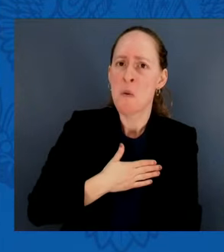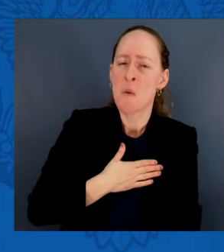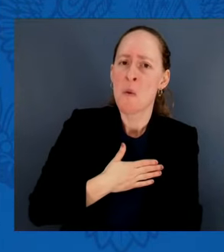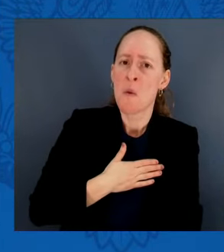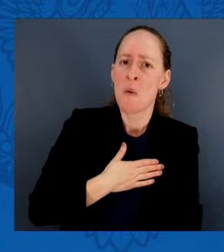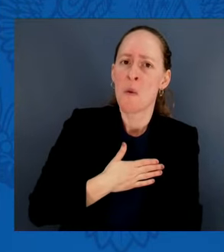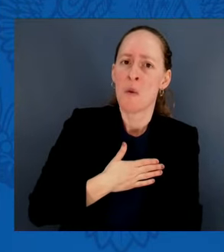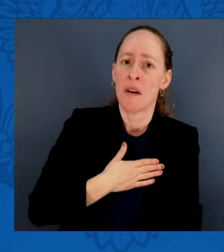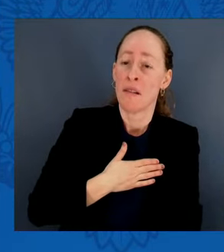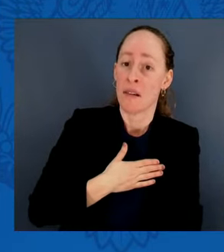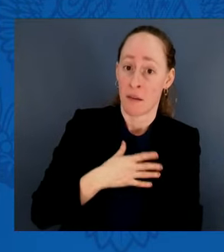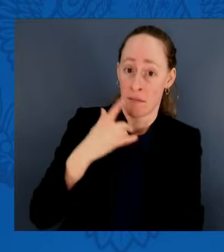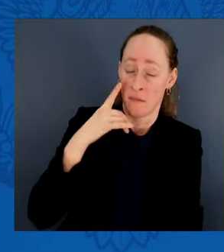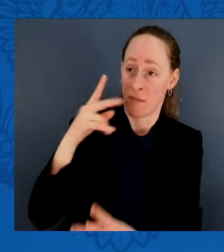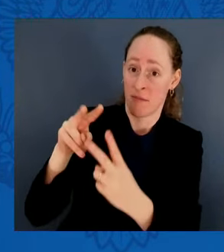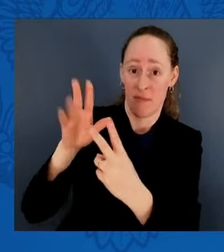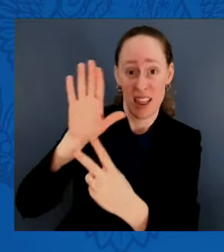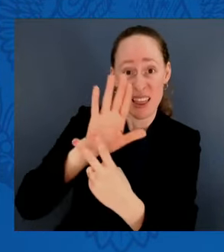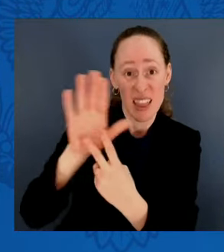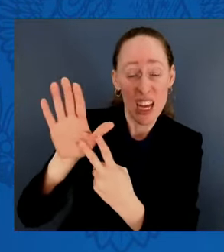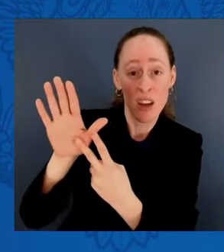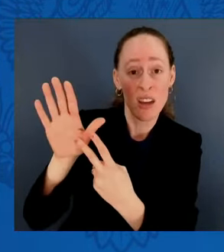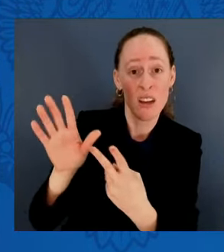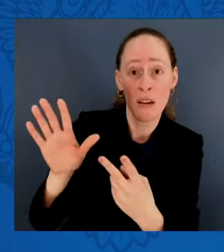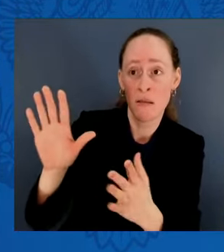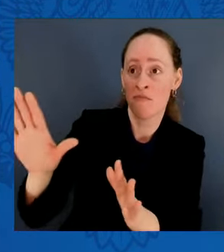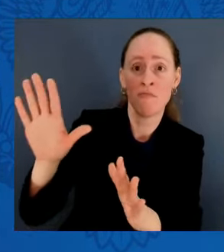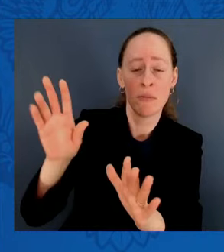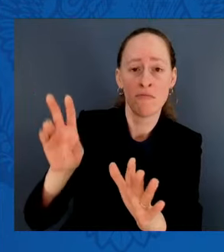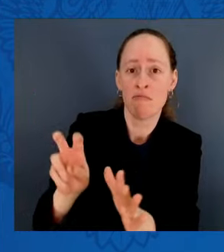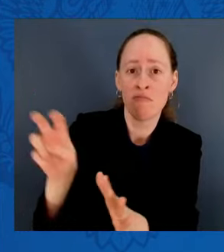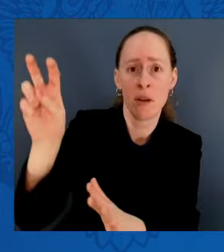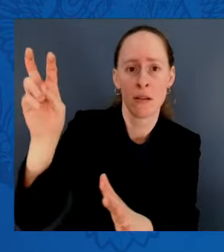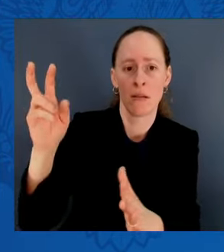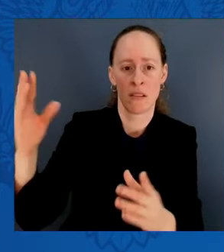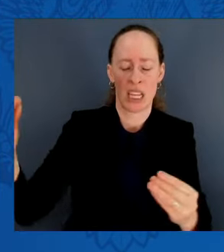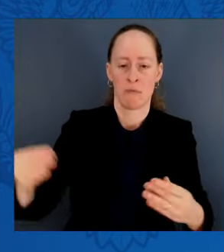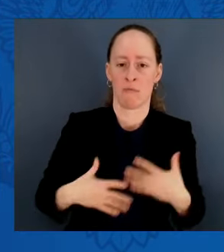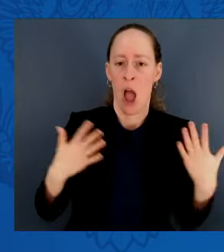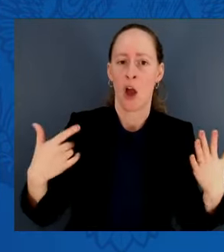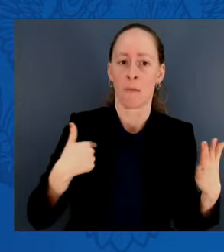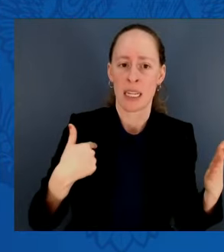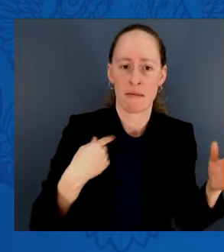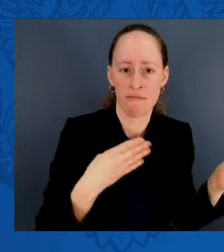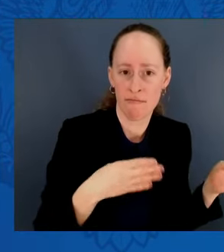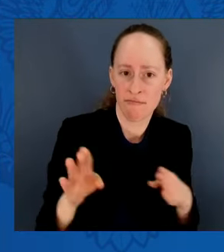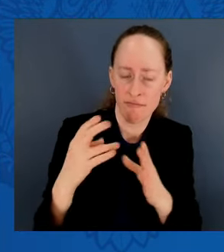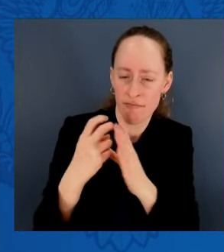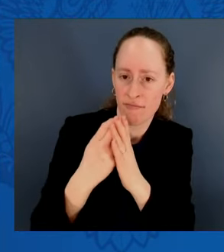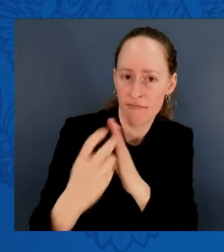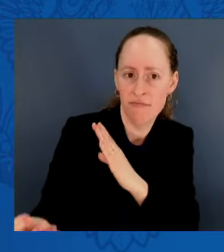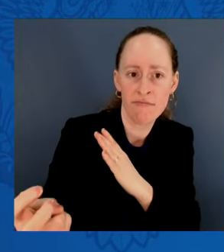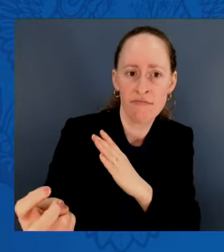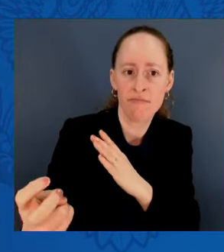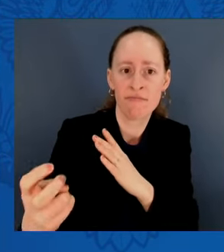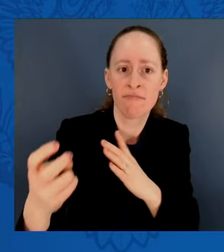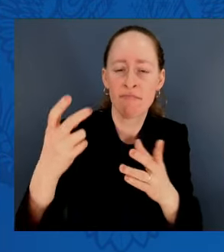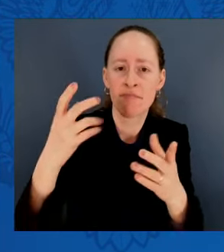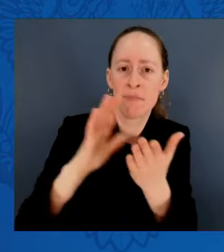Wilmington was the only city in America occupied by the National Guard after Dr. King was assassinated because of the riots.